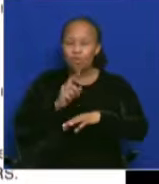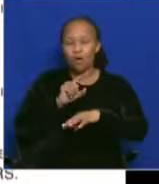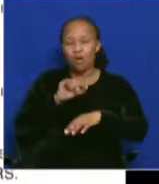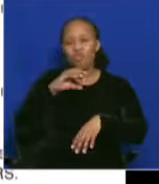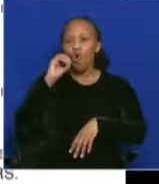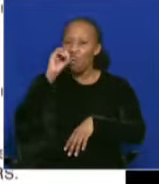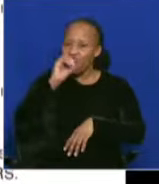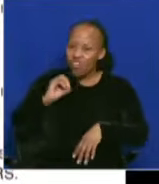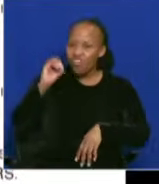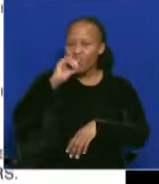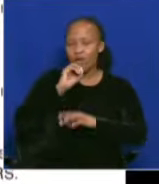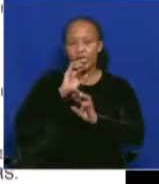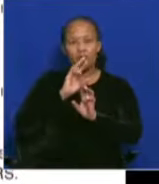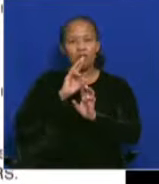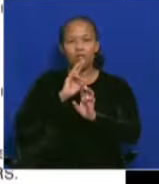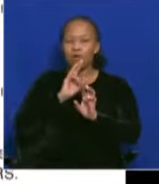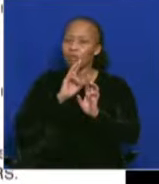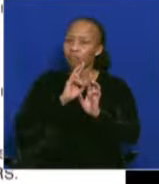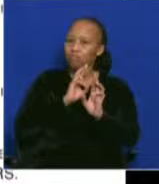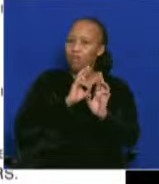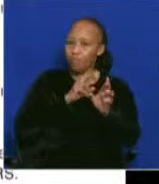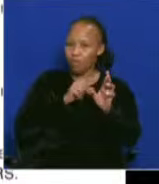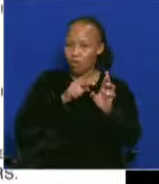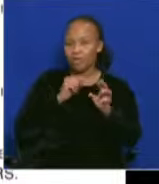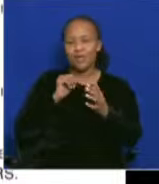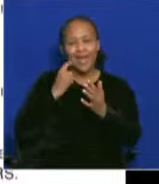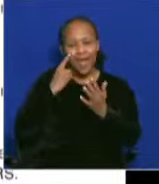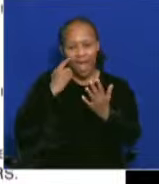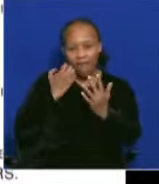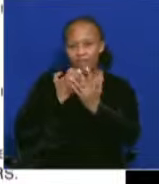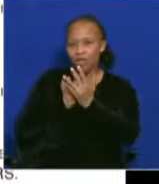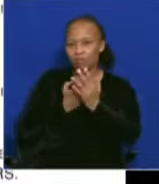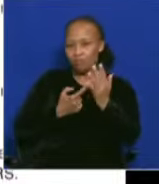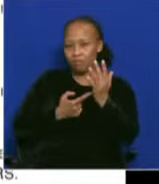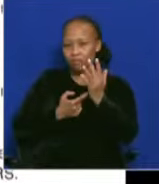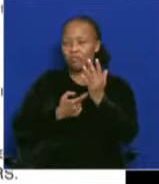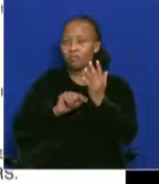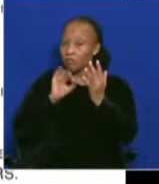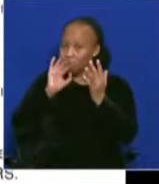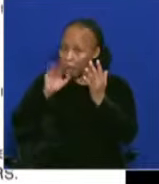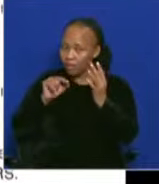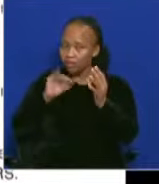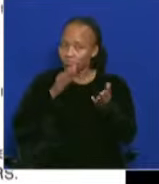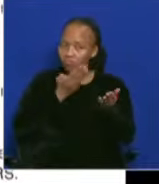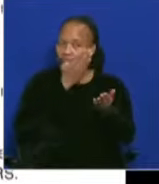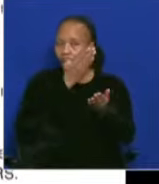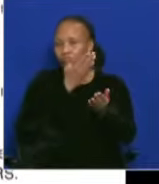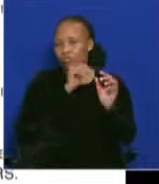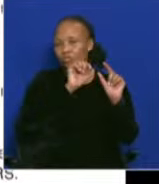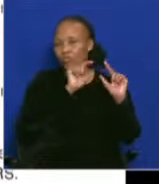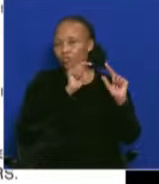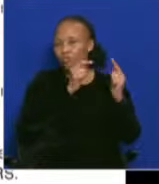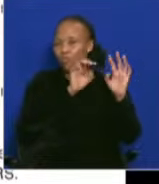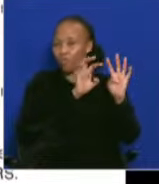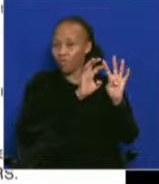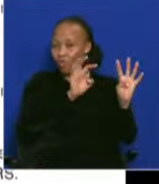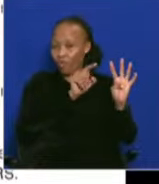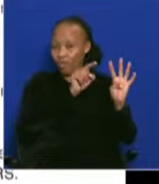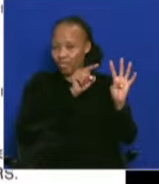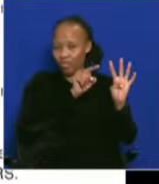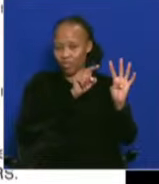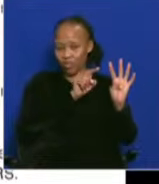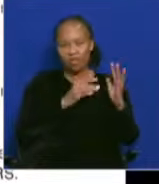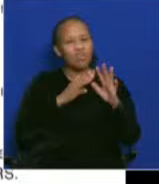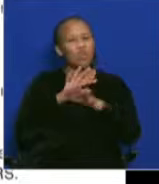factual context, and the evidence properly before the Commission, and not by reference to excerpts, summaries, and